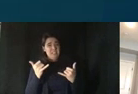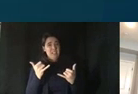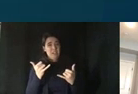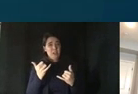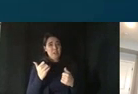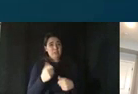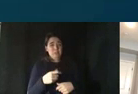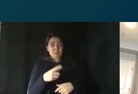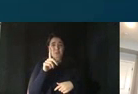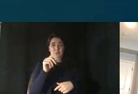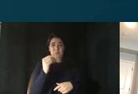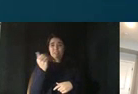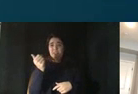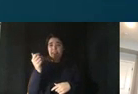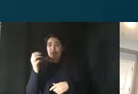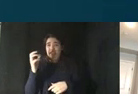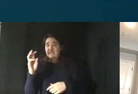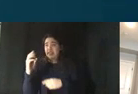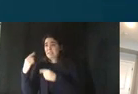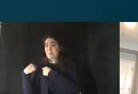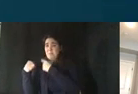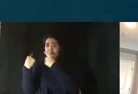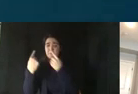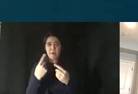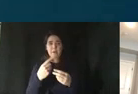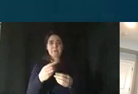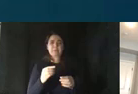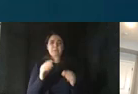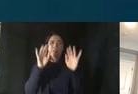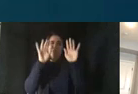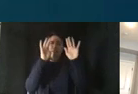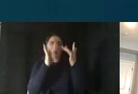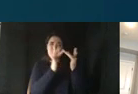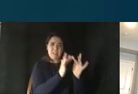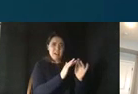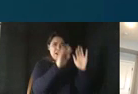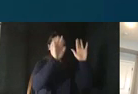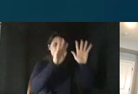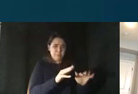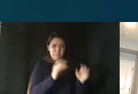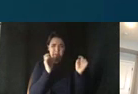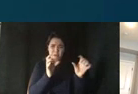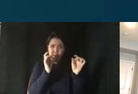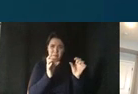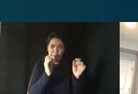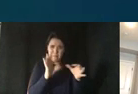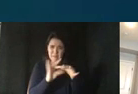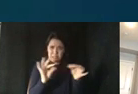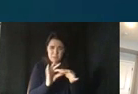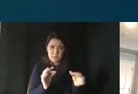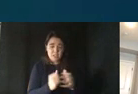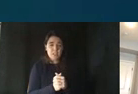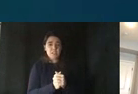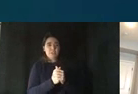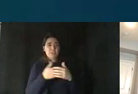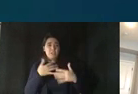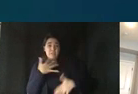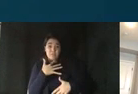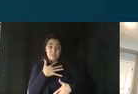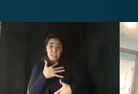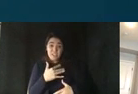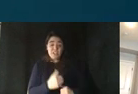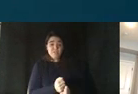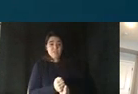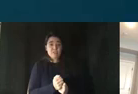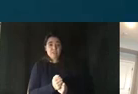lot of people choosing to read those hateful things because it coincides with their fears. And with their fears and hate, it makes them feel stronger when other people feel